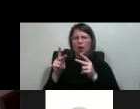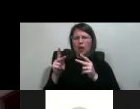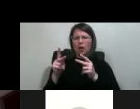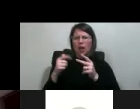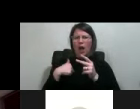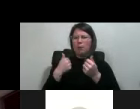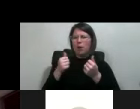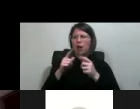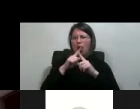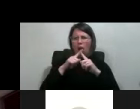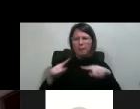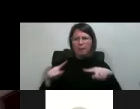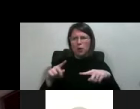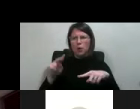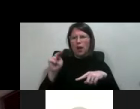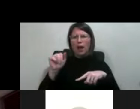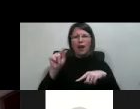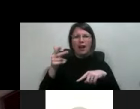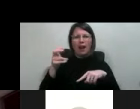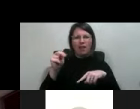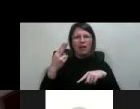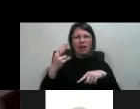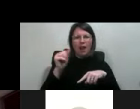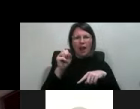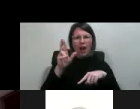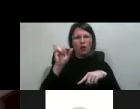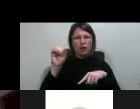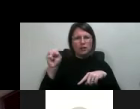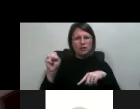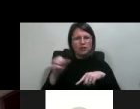gonna unmute Nathan Harris.